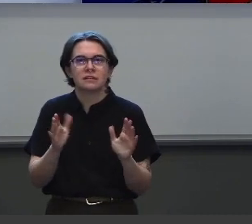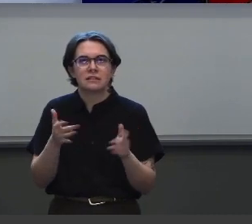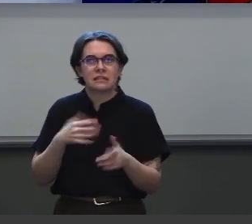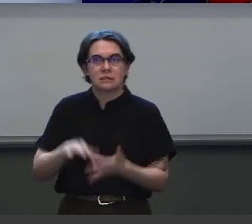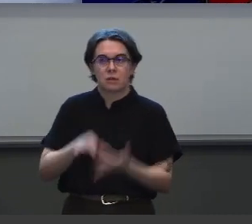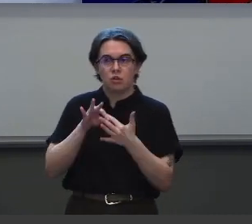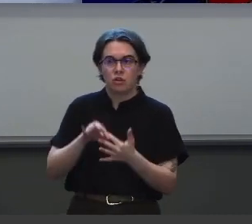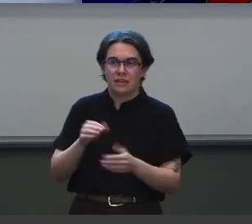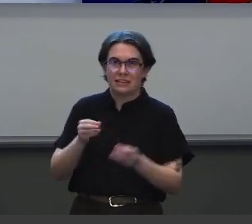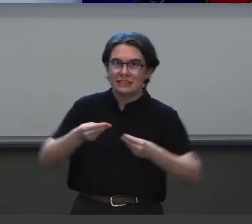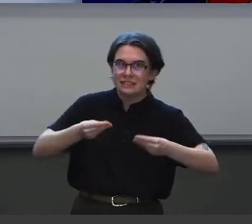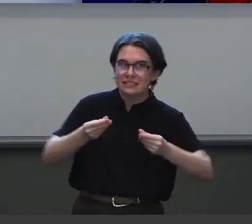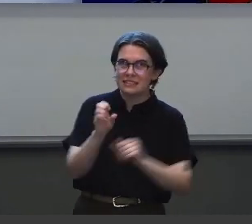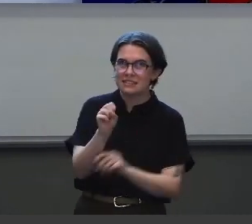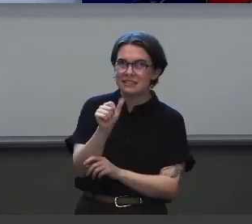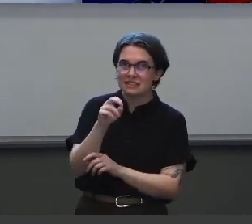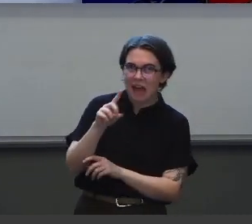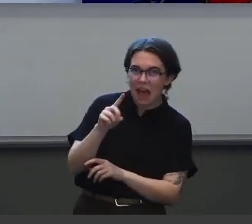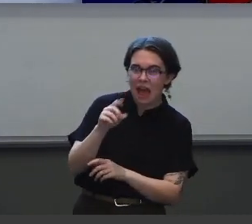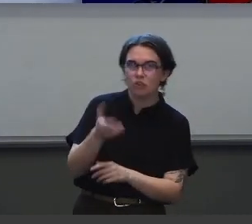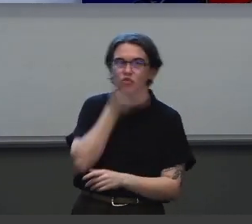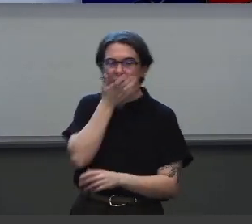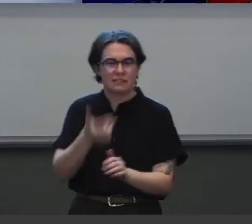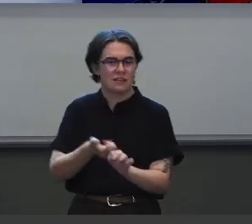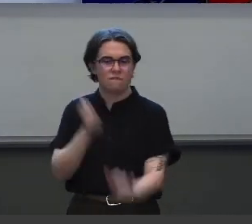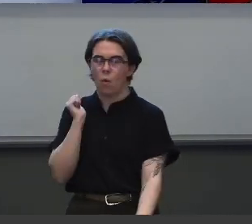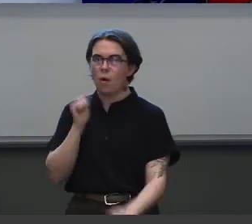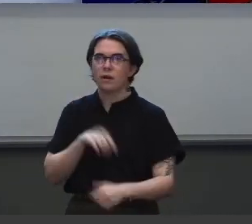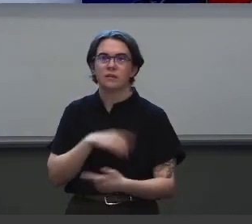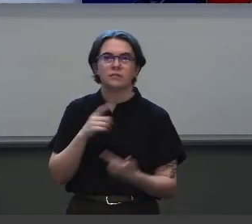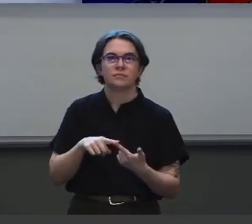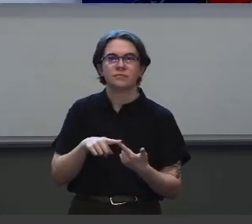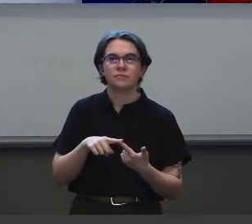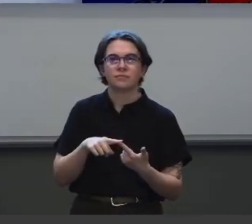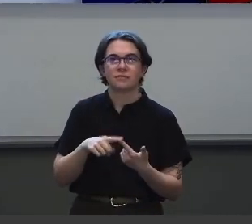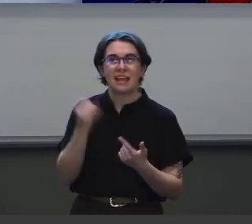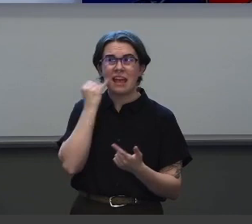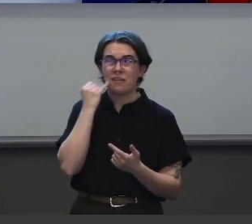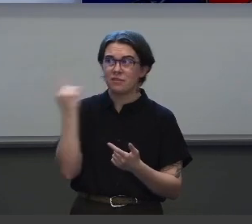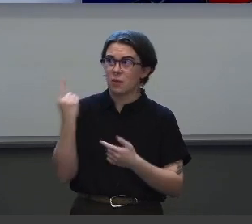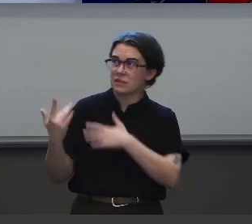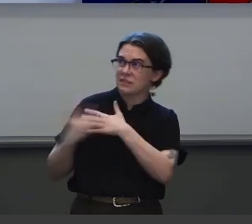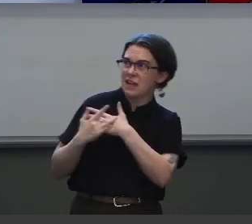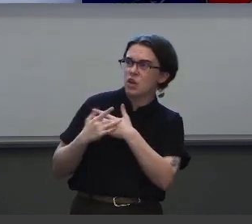touch, rubs or scratches out a spot that's been touched.